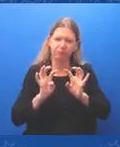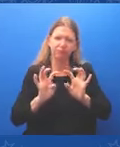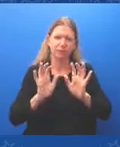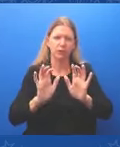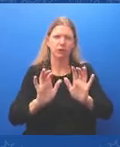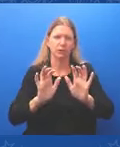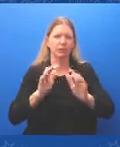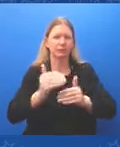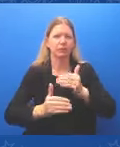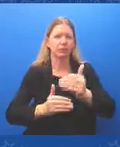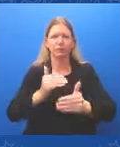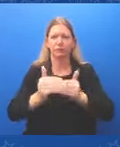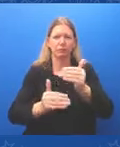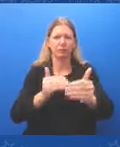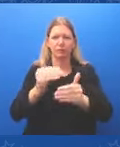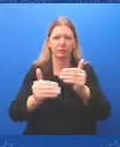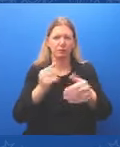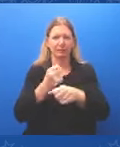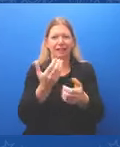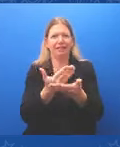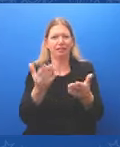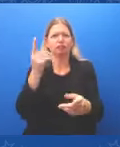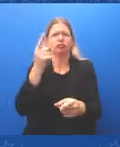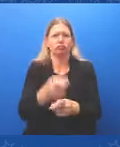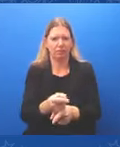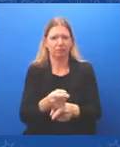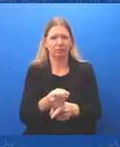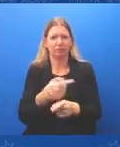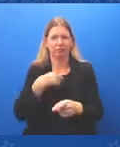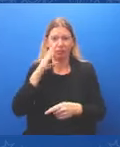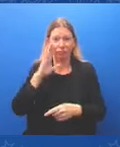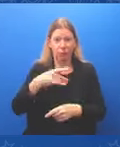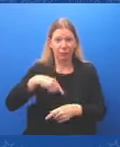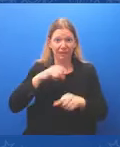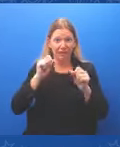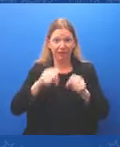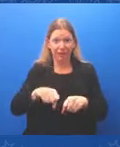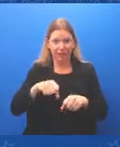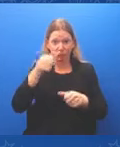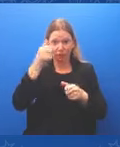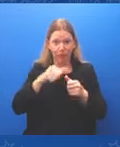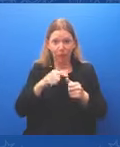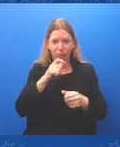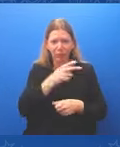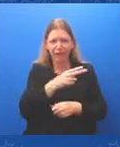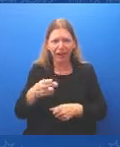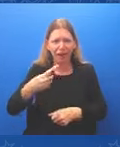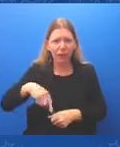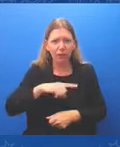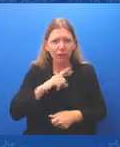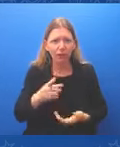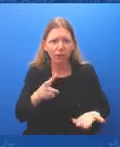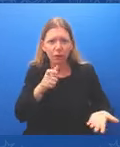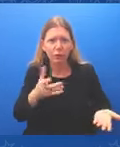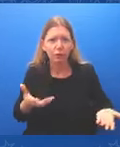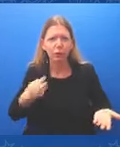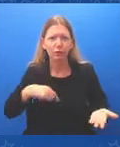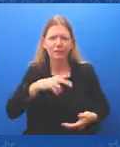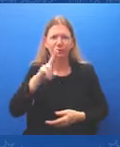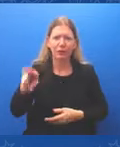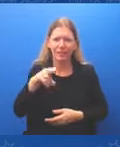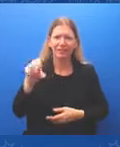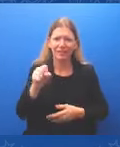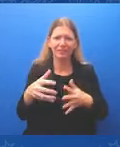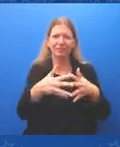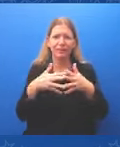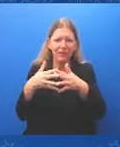the United States of America. The United States of America. There's not a single goal we've ever set that we